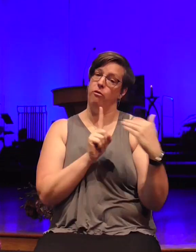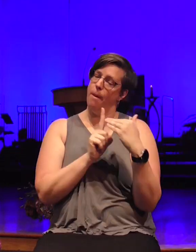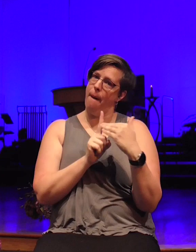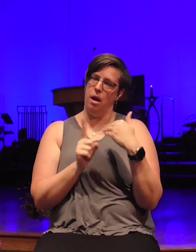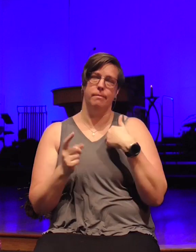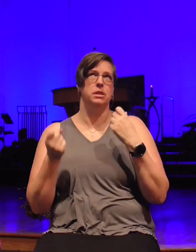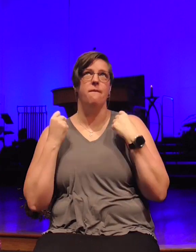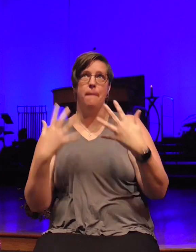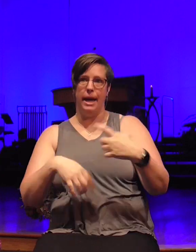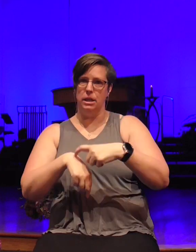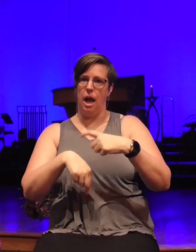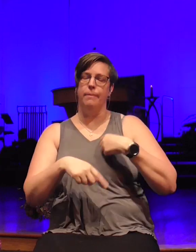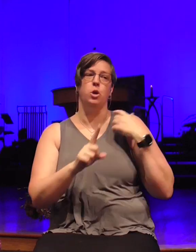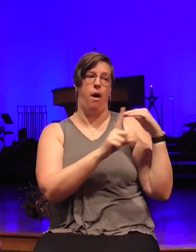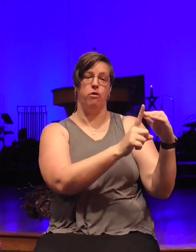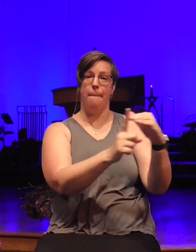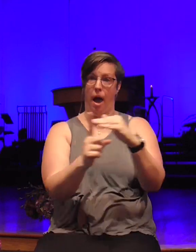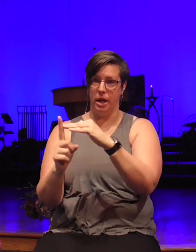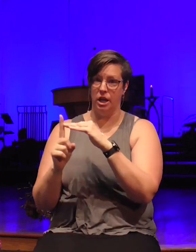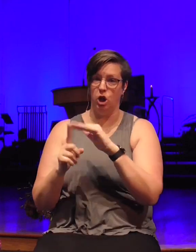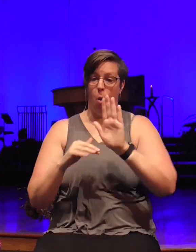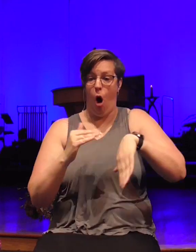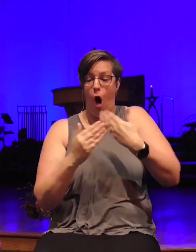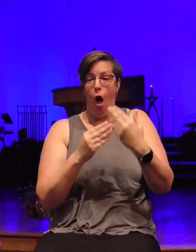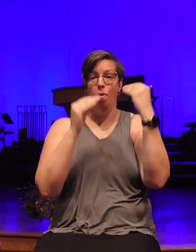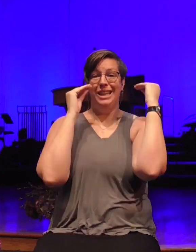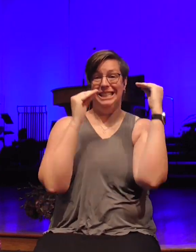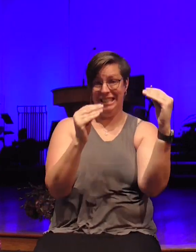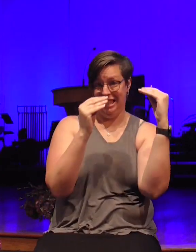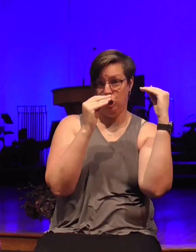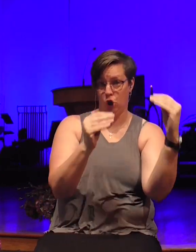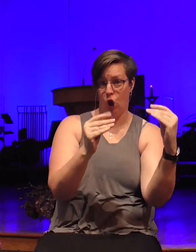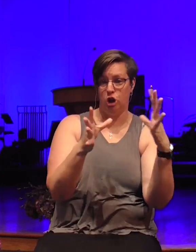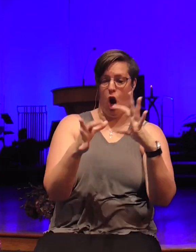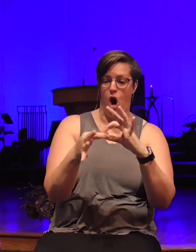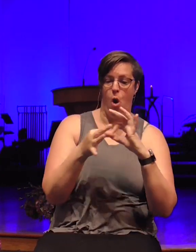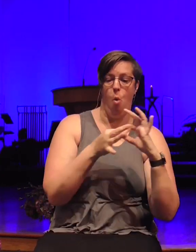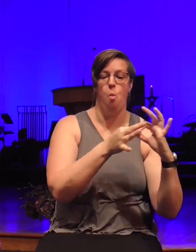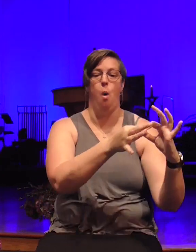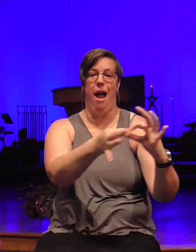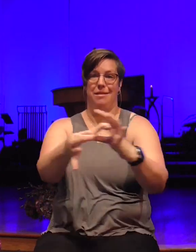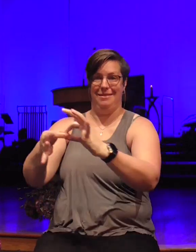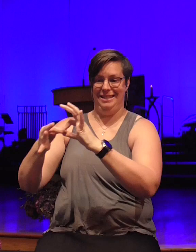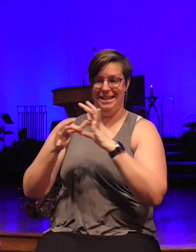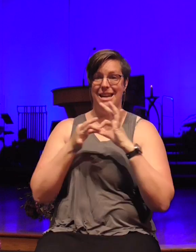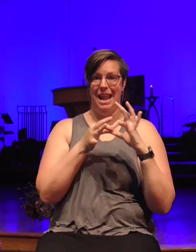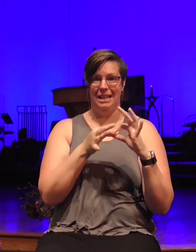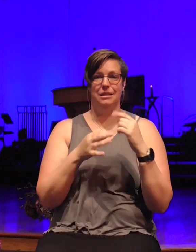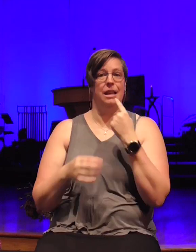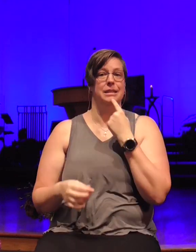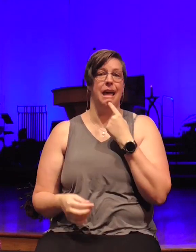us once again, that all of the teachers who teach unity and oneness say, and